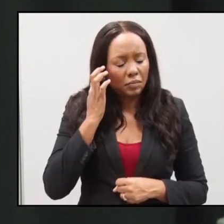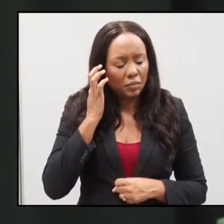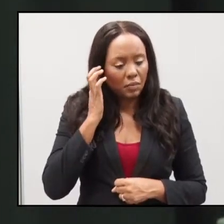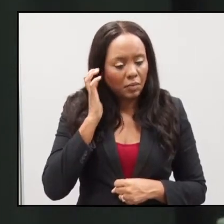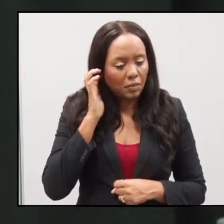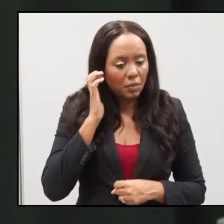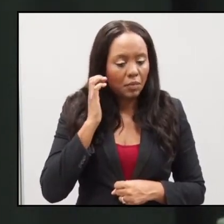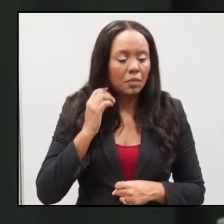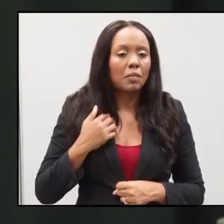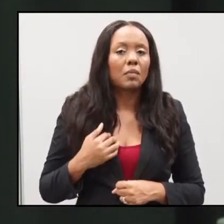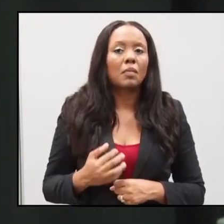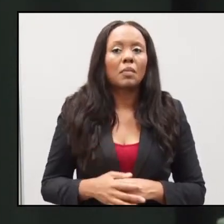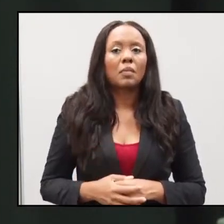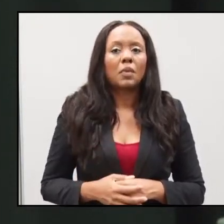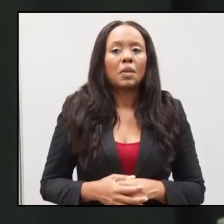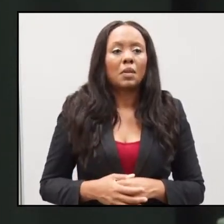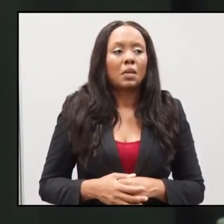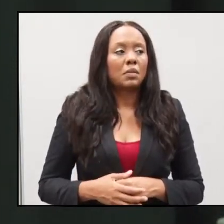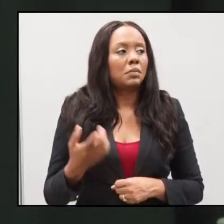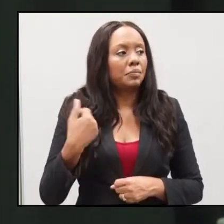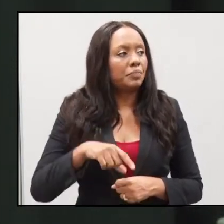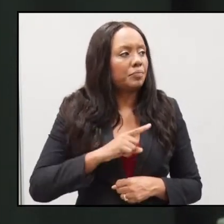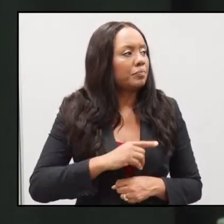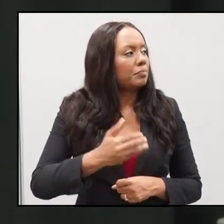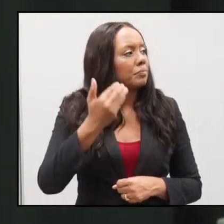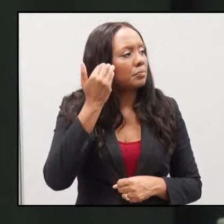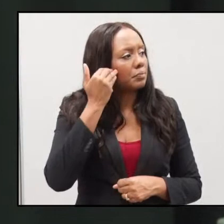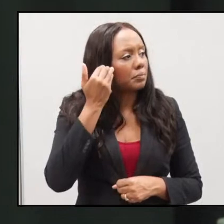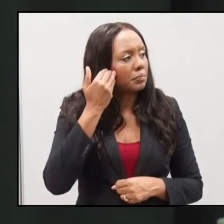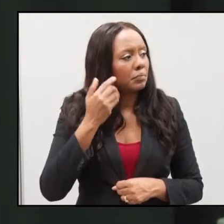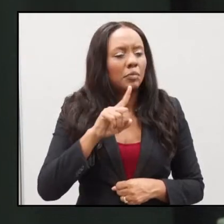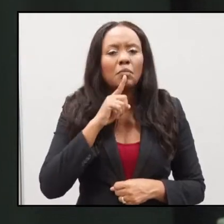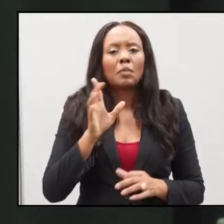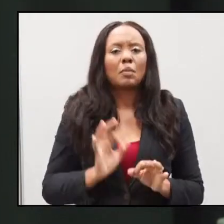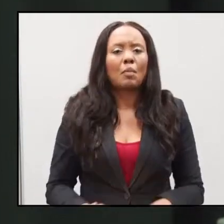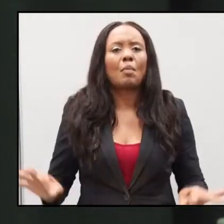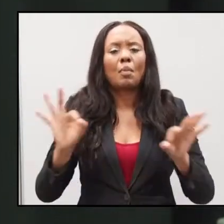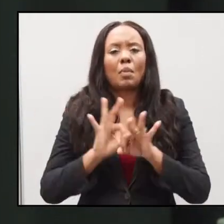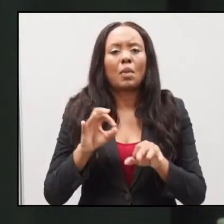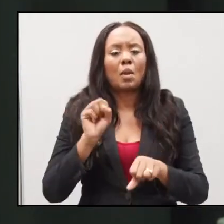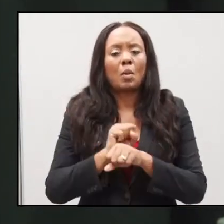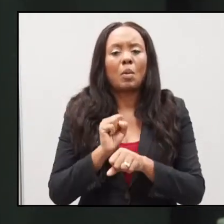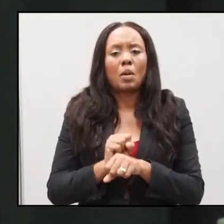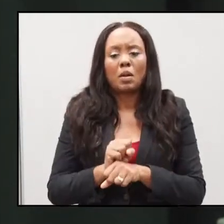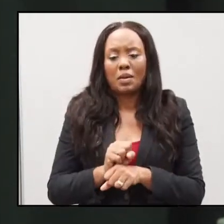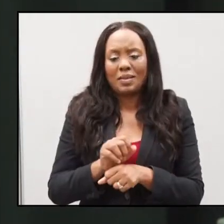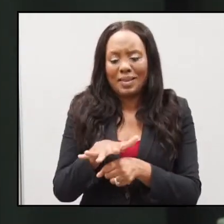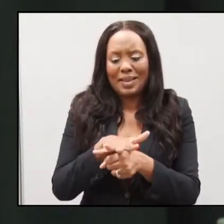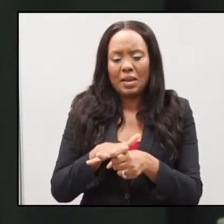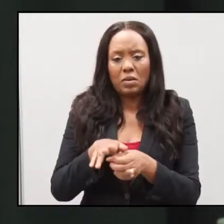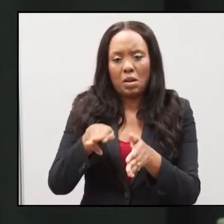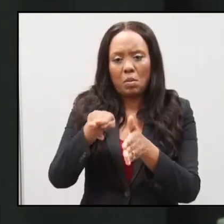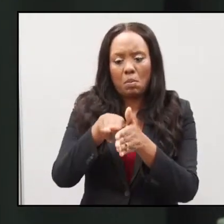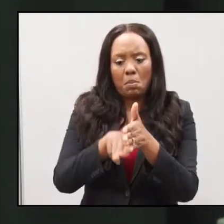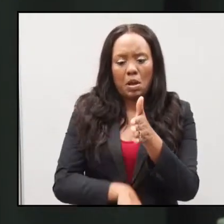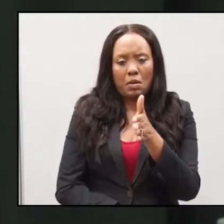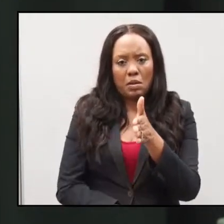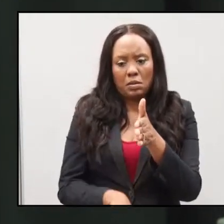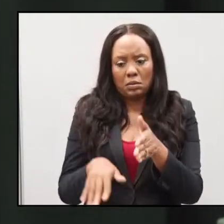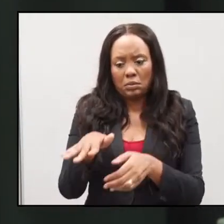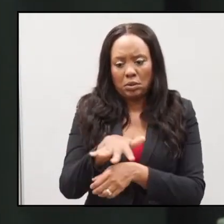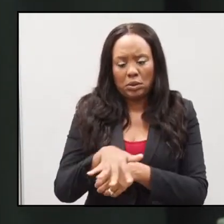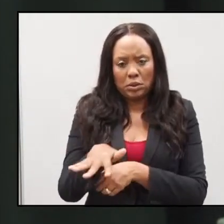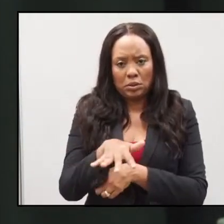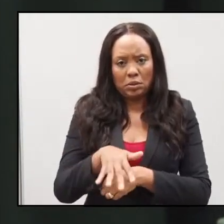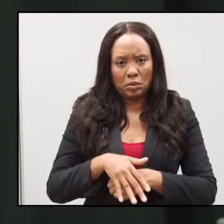that separate from the significant work that has been done on that burial site, that we are also the owner